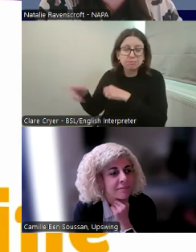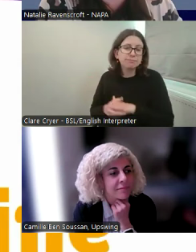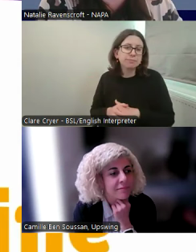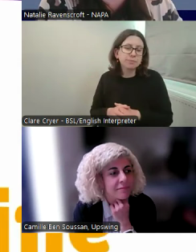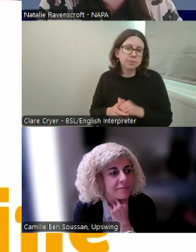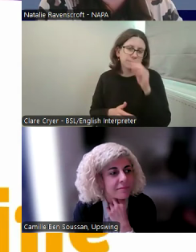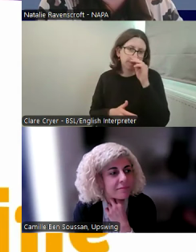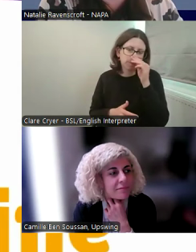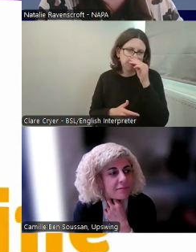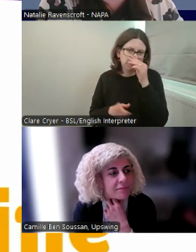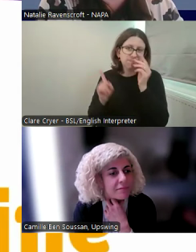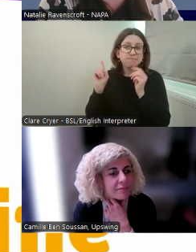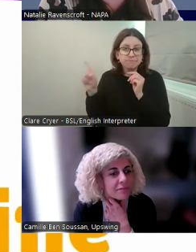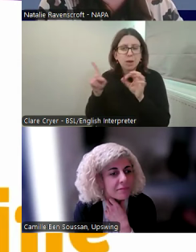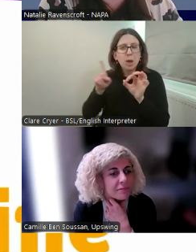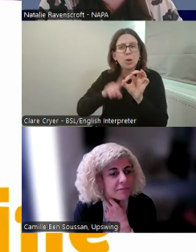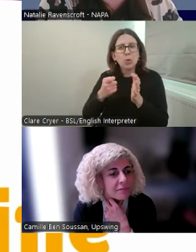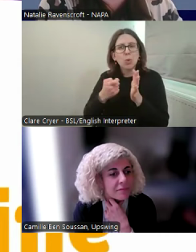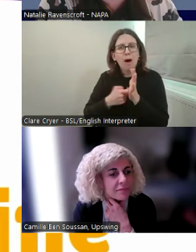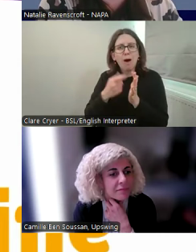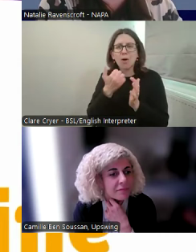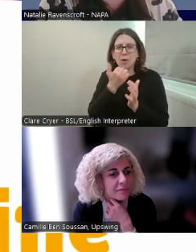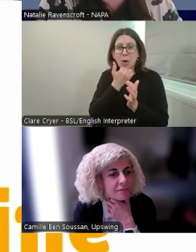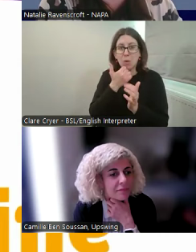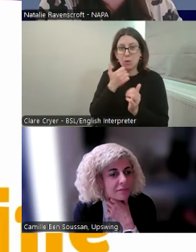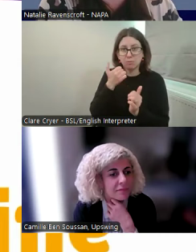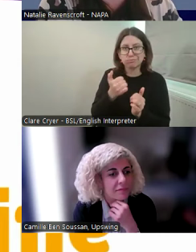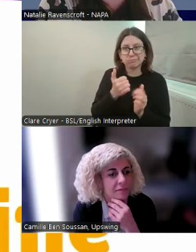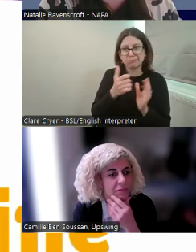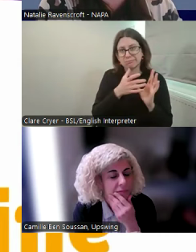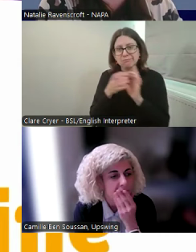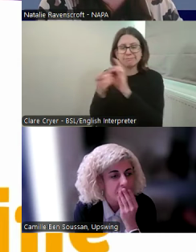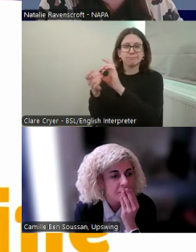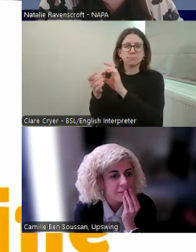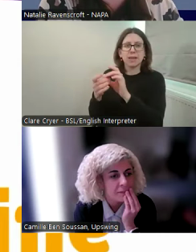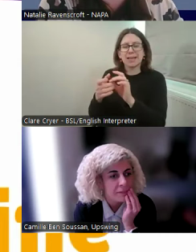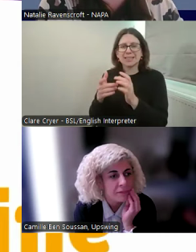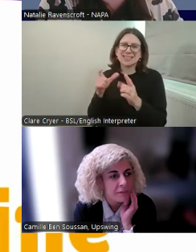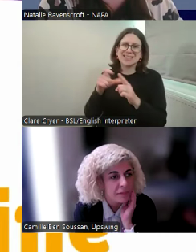And here is a QR code to the Dare to Imagine report. So this was from the second